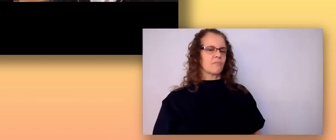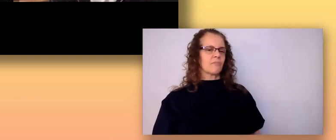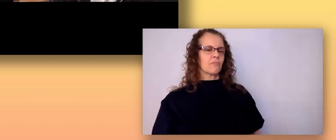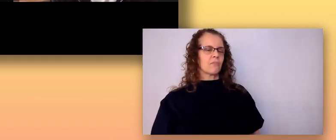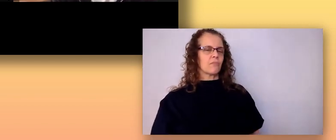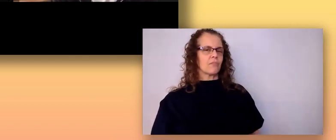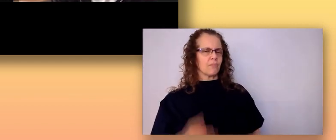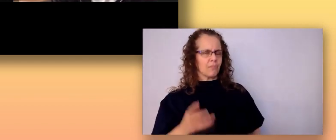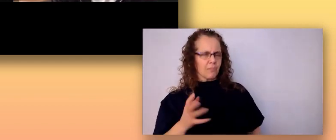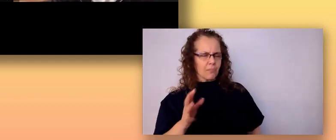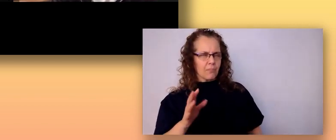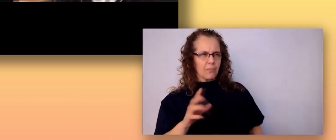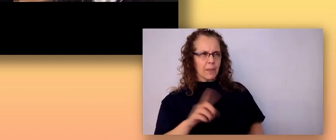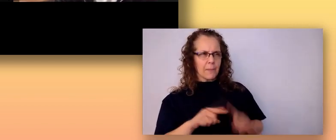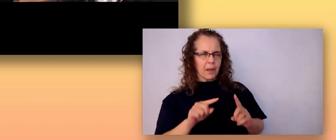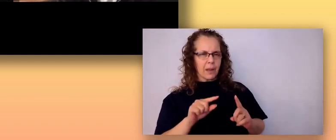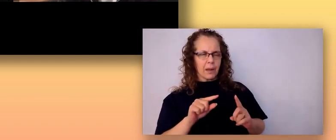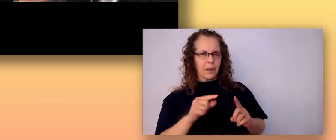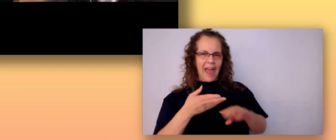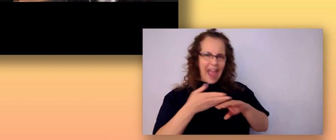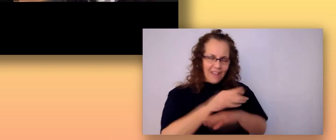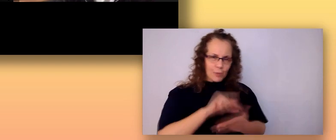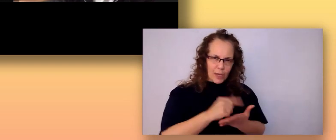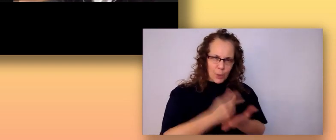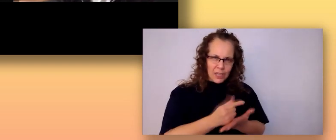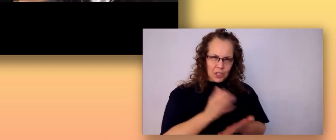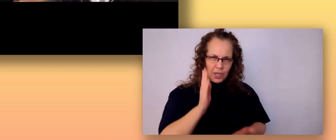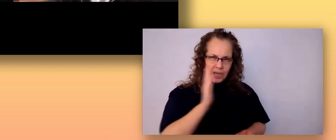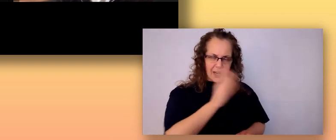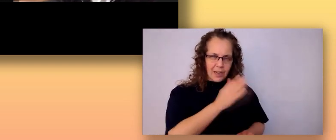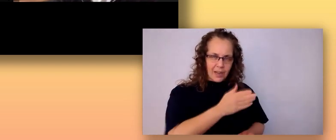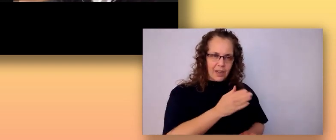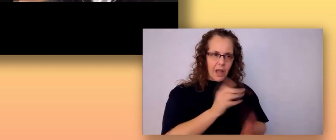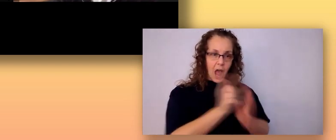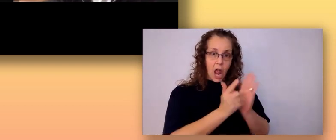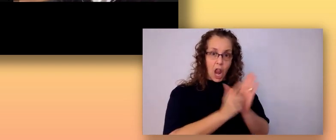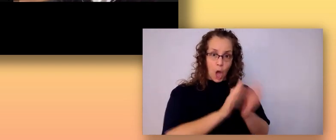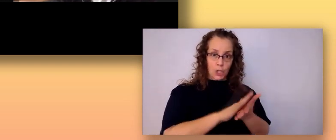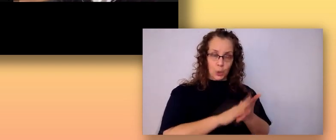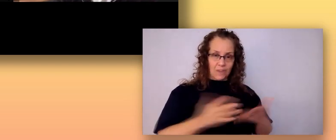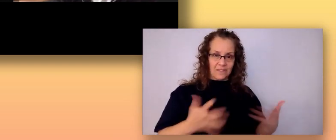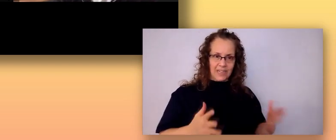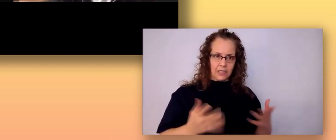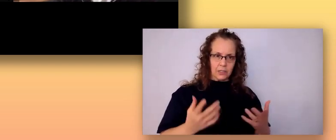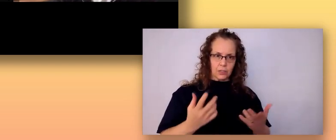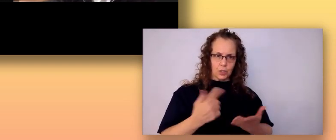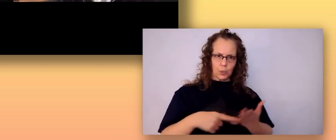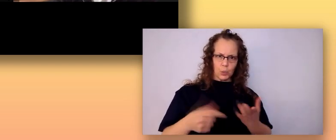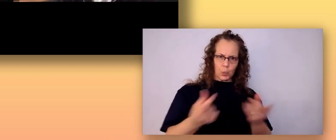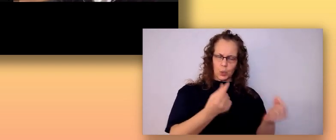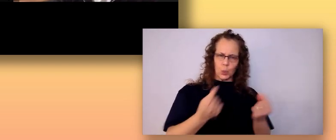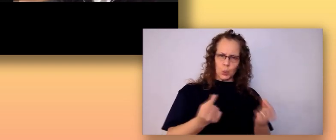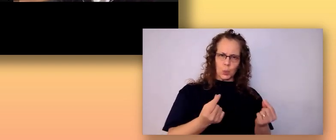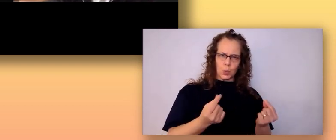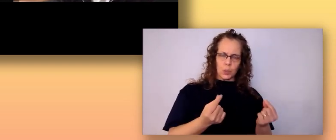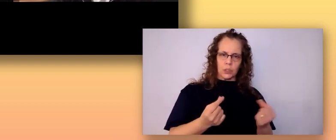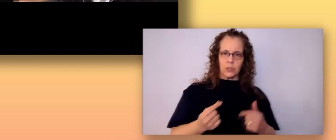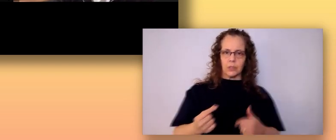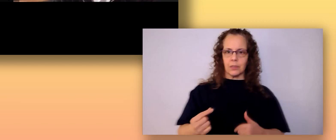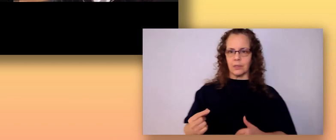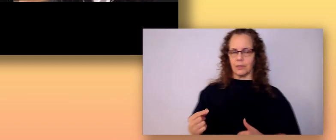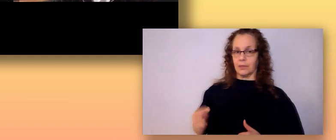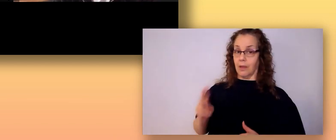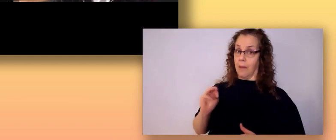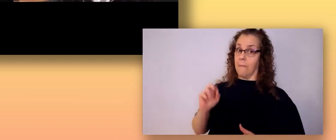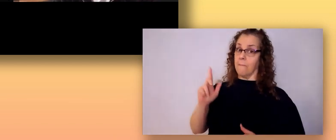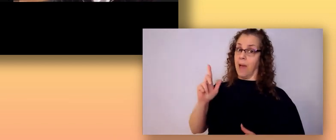But even like after graduation, after law school, where do you think you'll be? Pema really got you upset